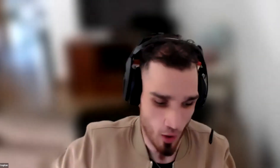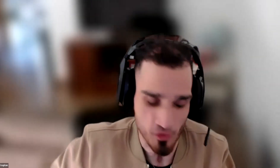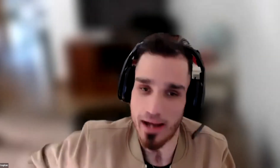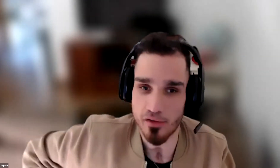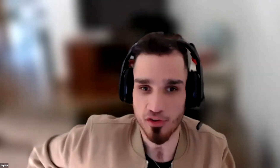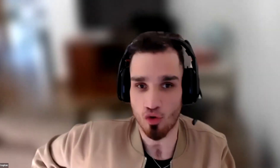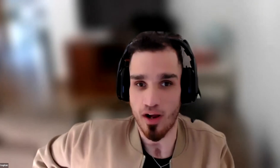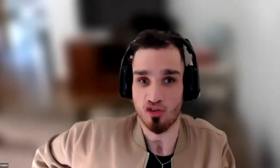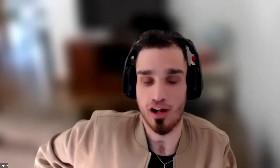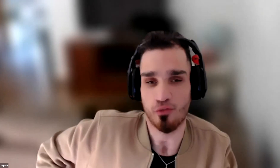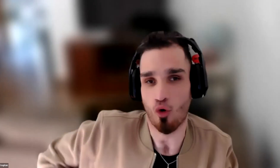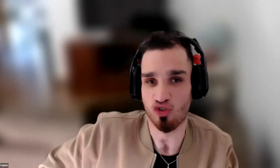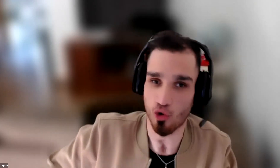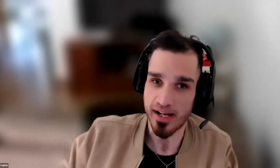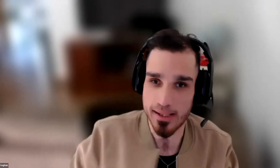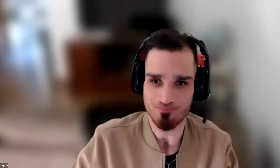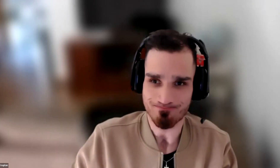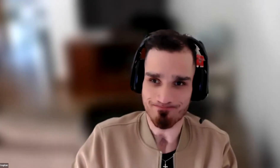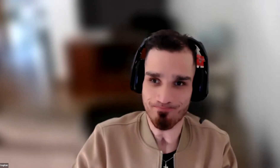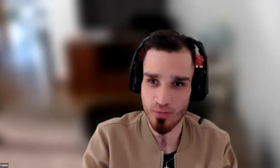It's a complicated situation,